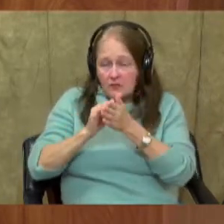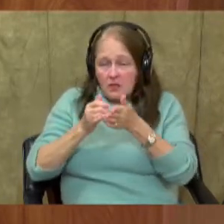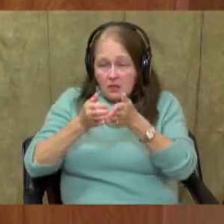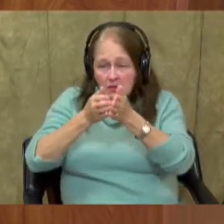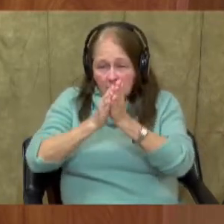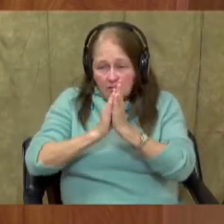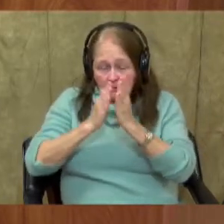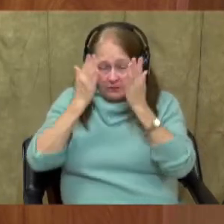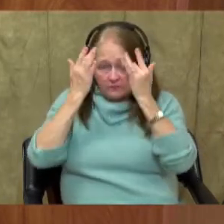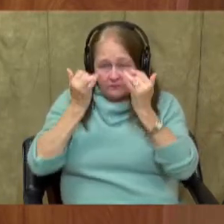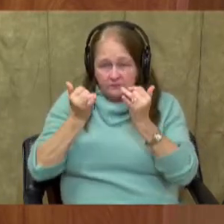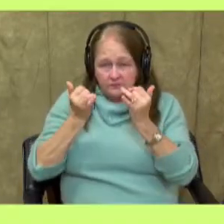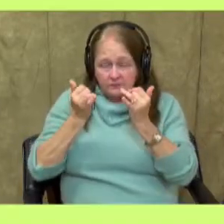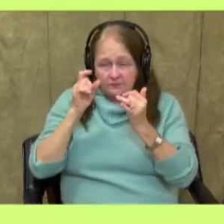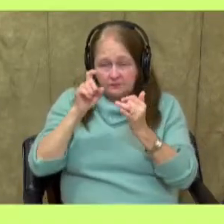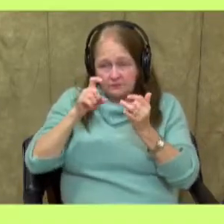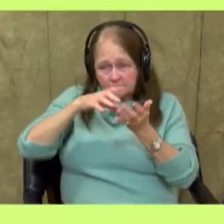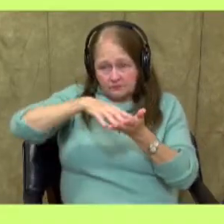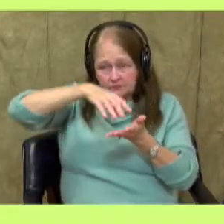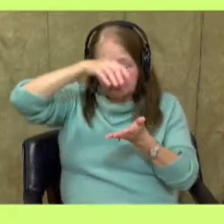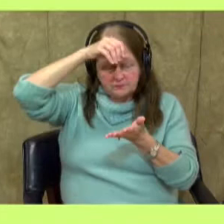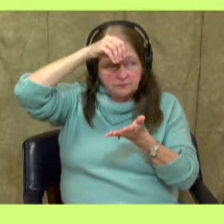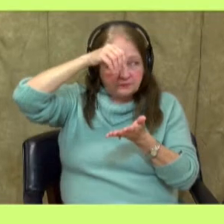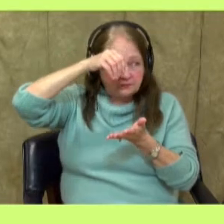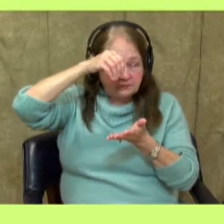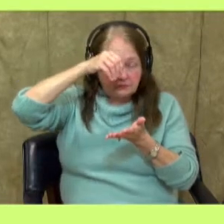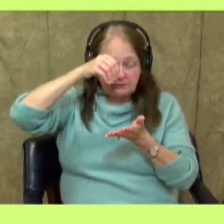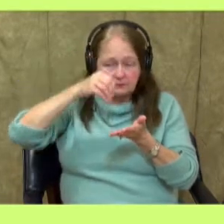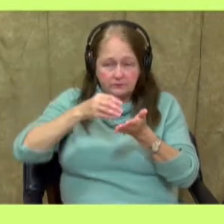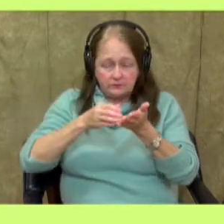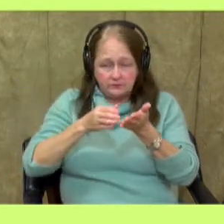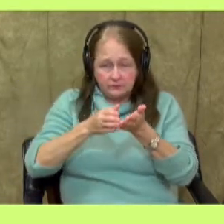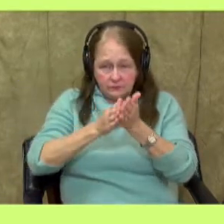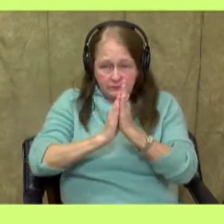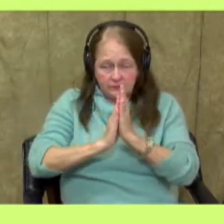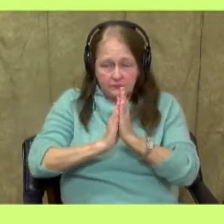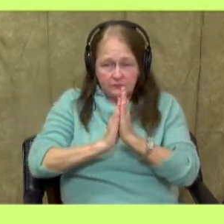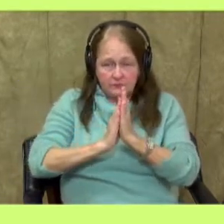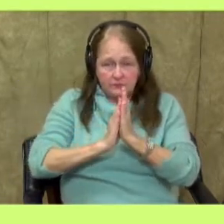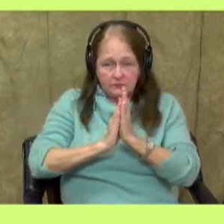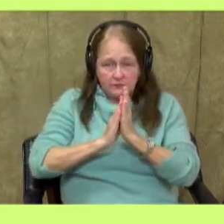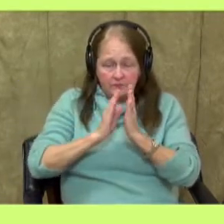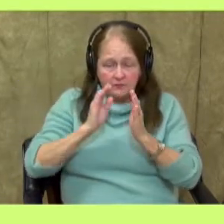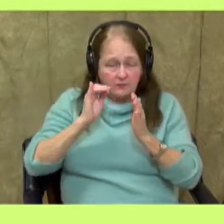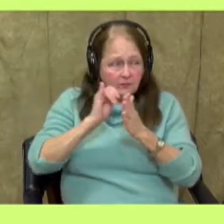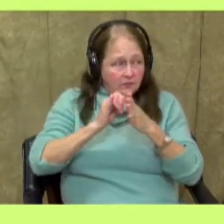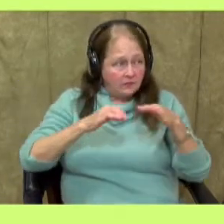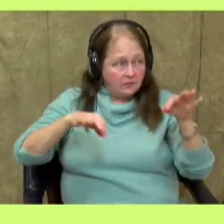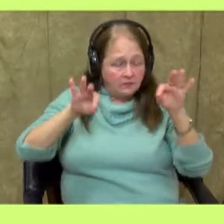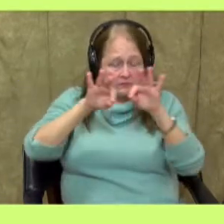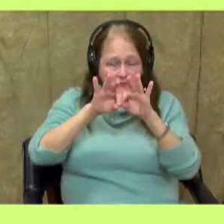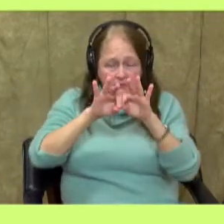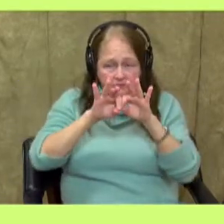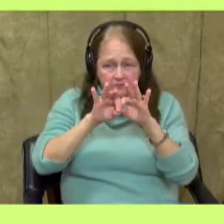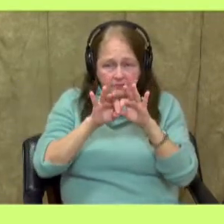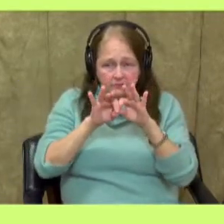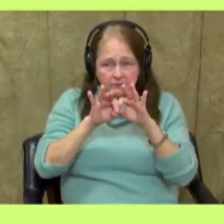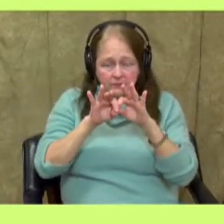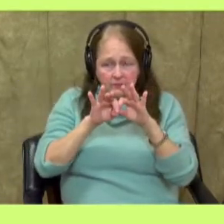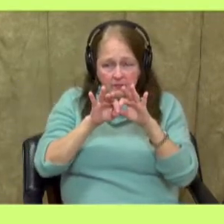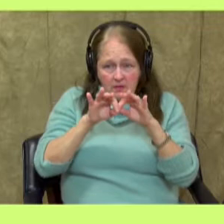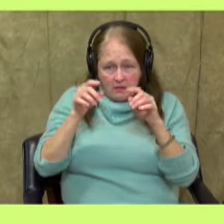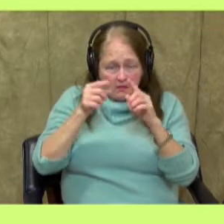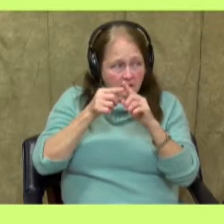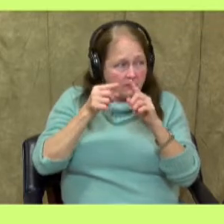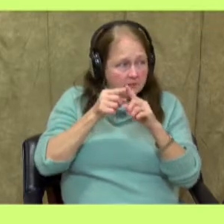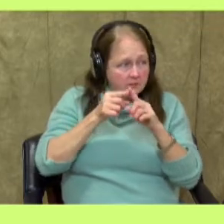asking, why do we need to learn this? And I'm glad that you asked that because there are some very important reasons why.